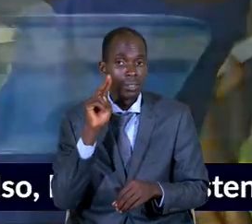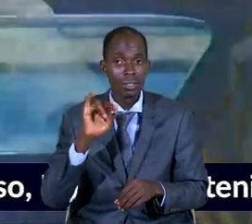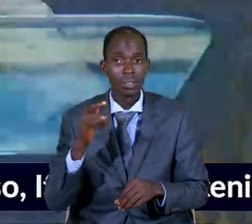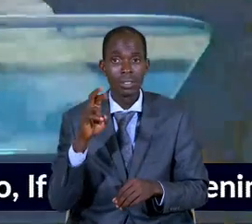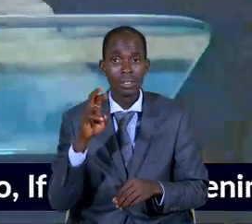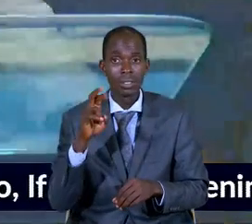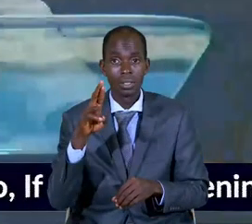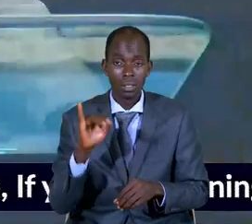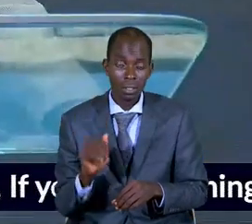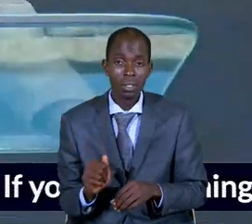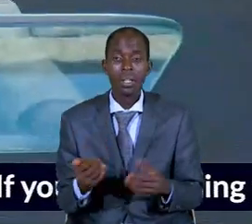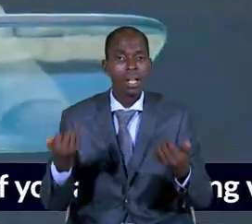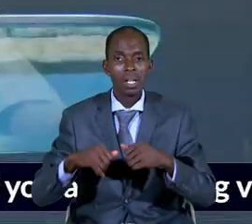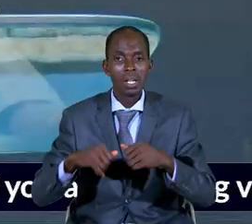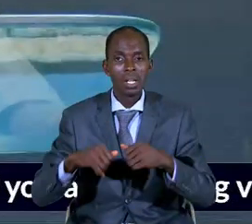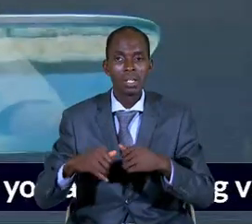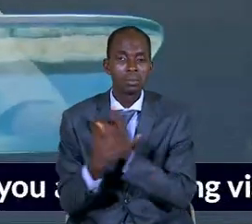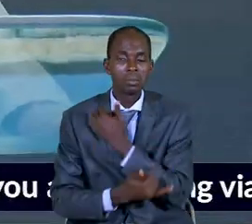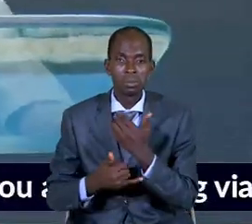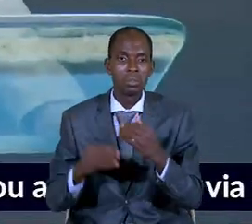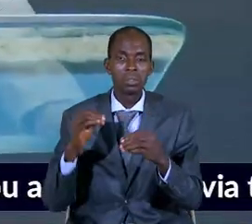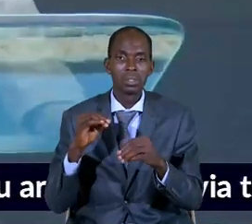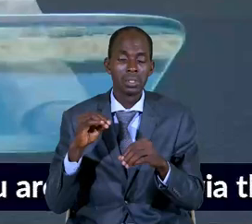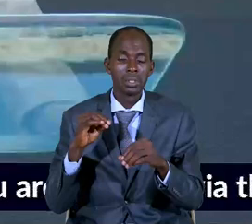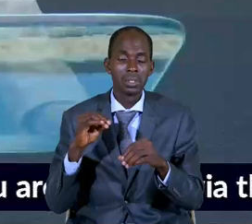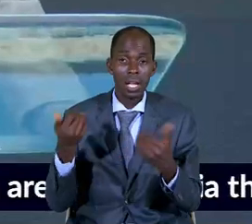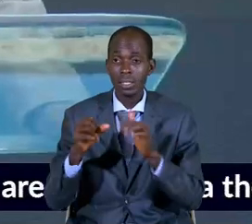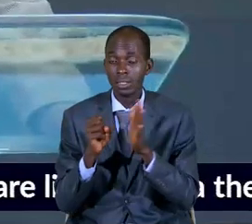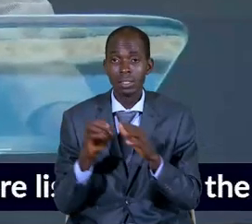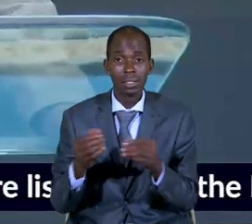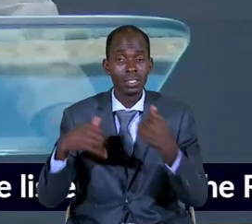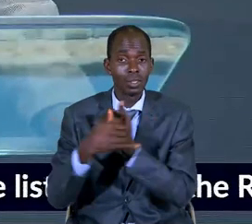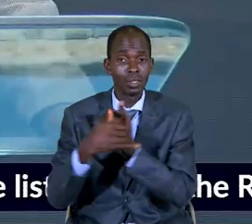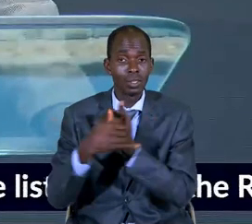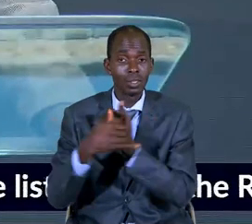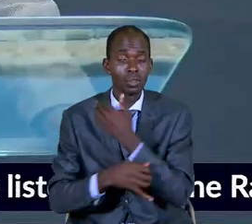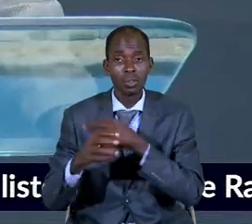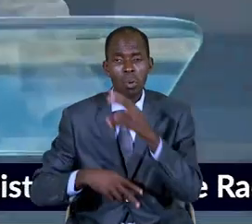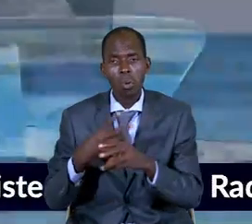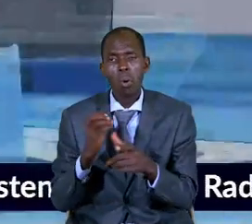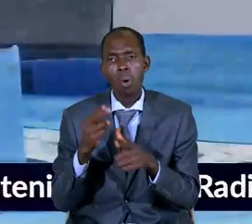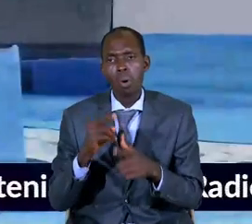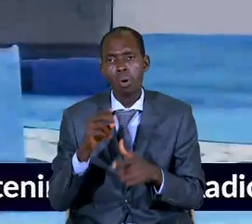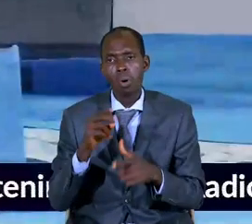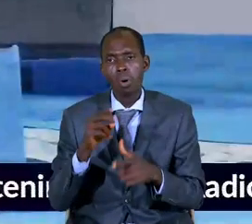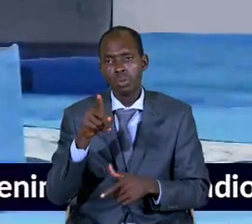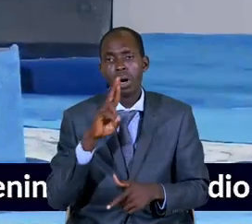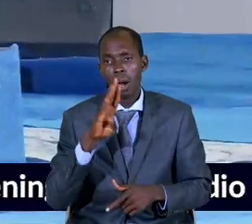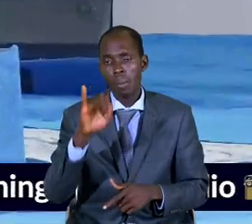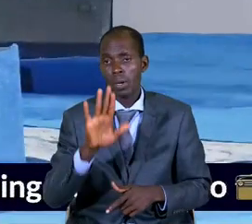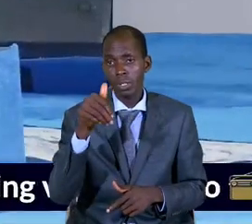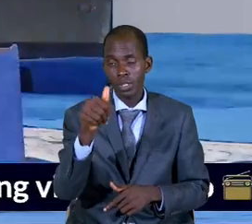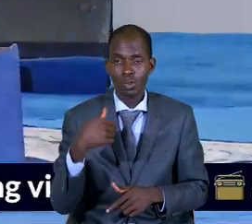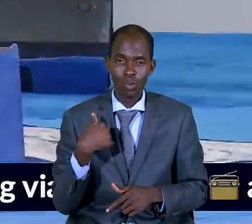state in any country of the world, or you are by yourself there, we're connecting you with